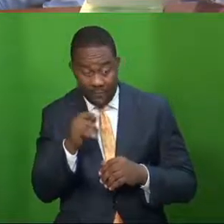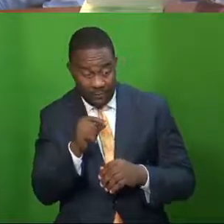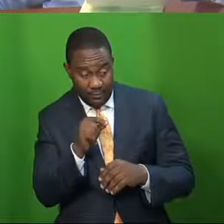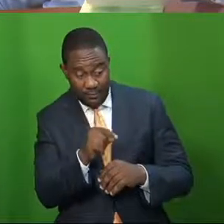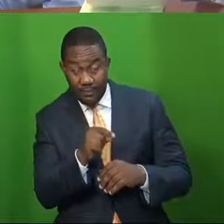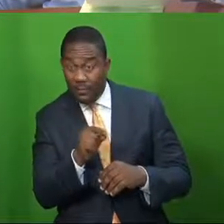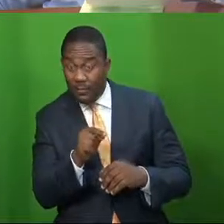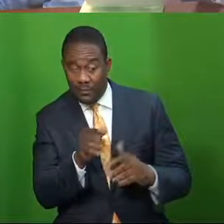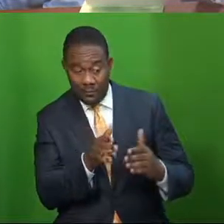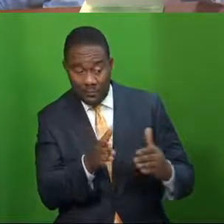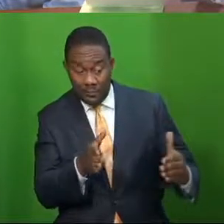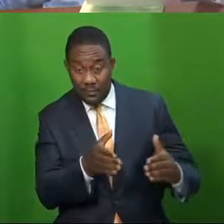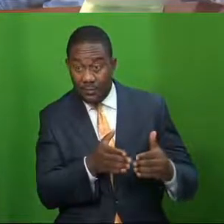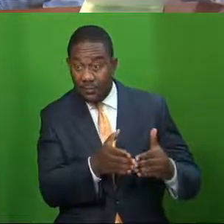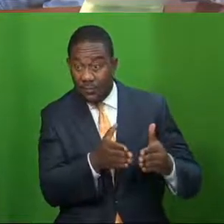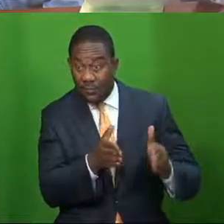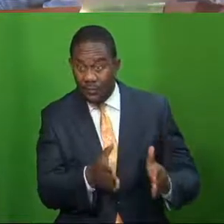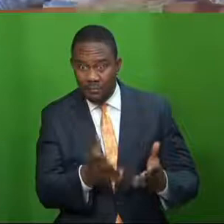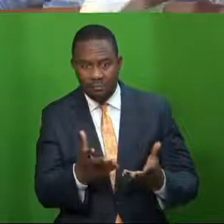if the seminar